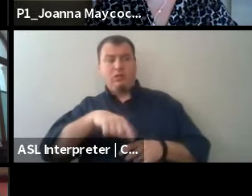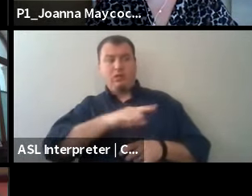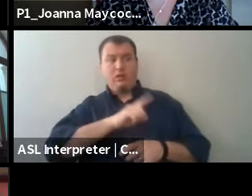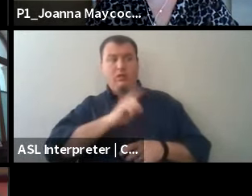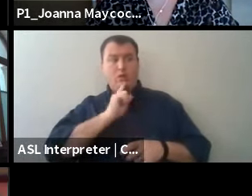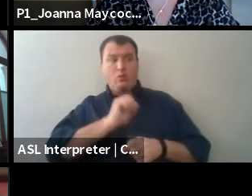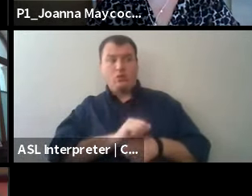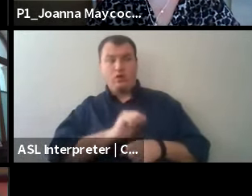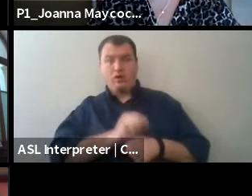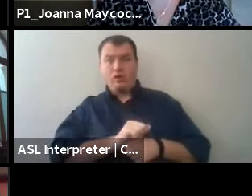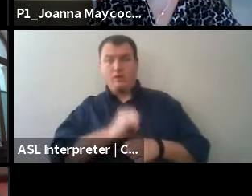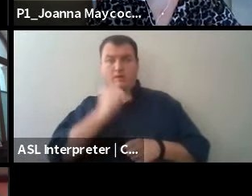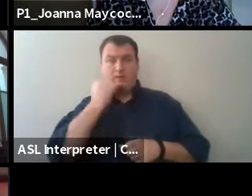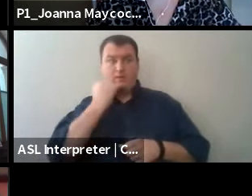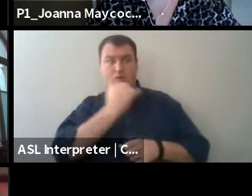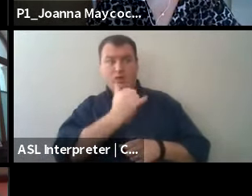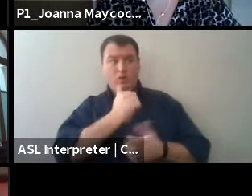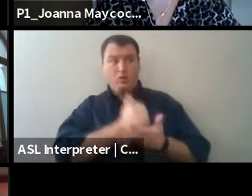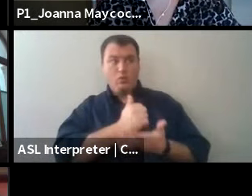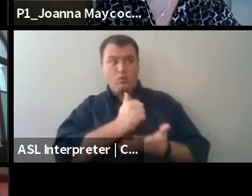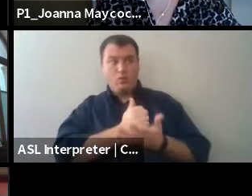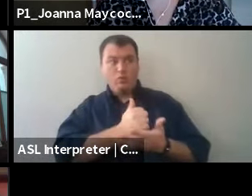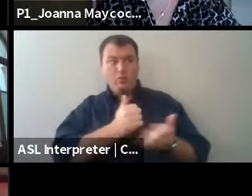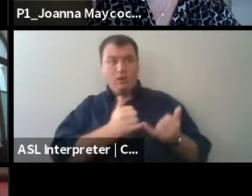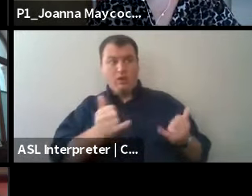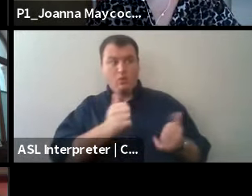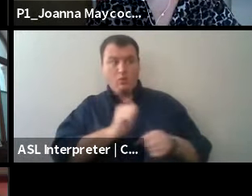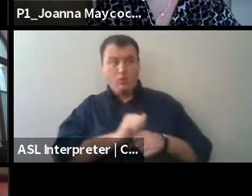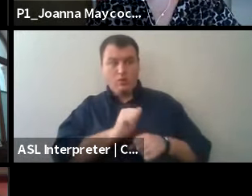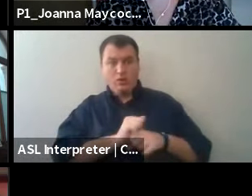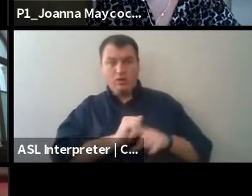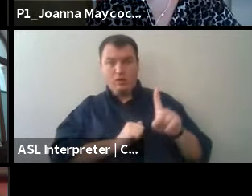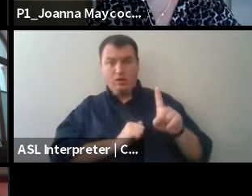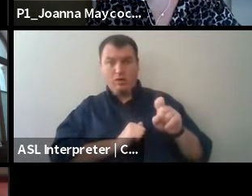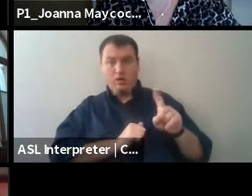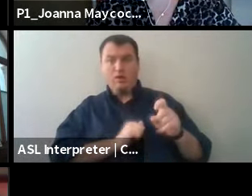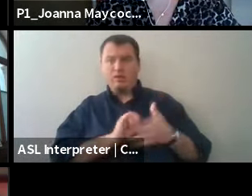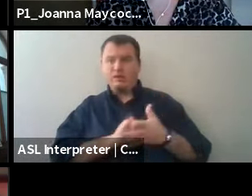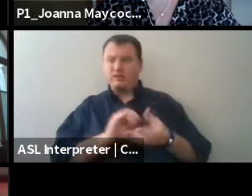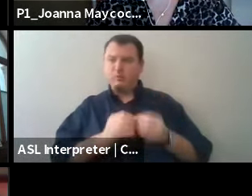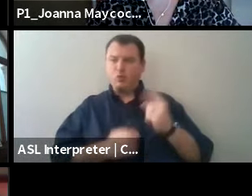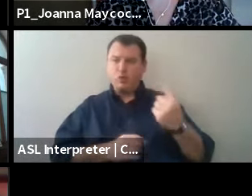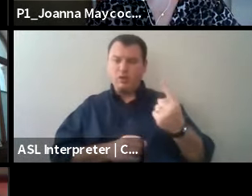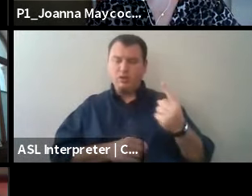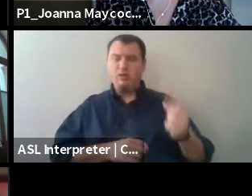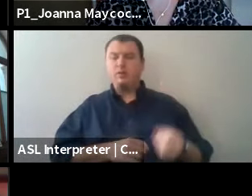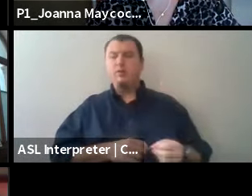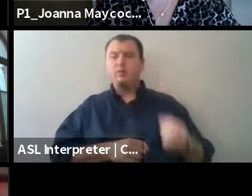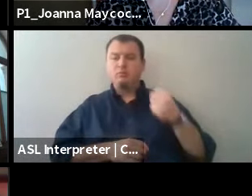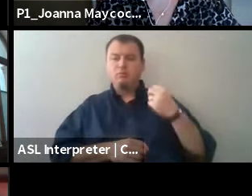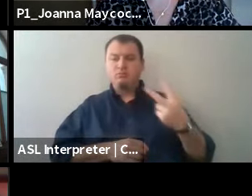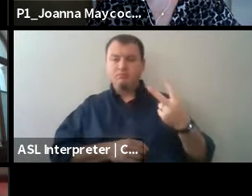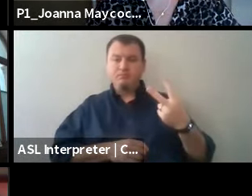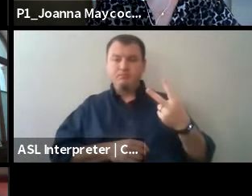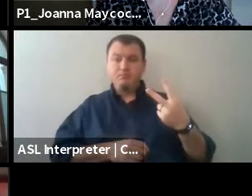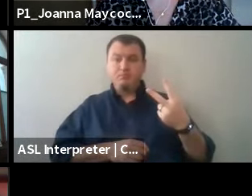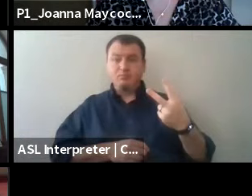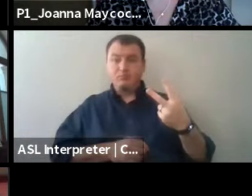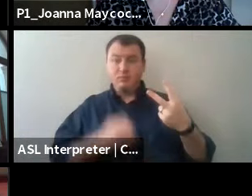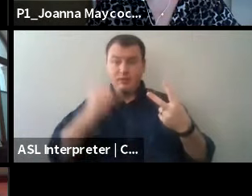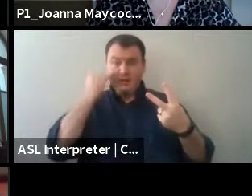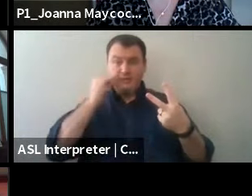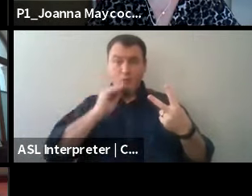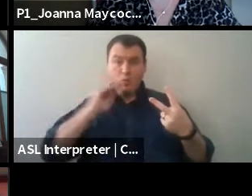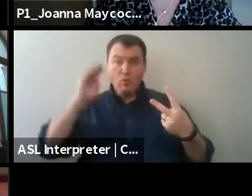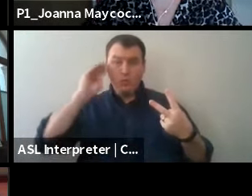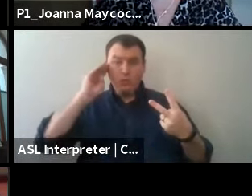hotline is working or a helpline is working. That was number one. The other was also that if you are in home